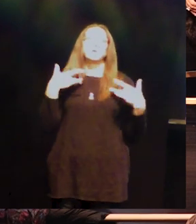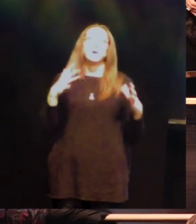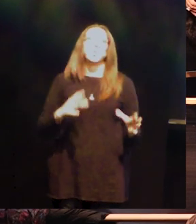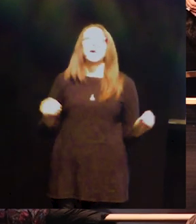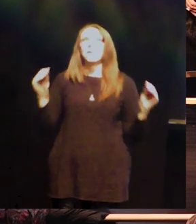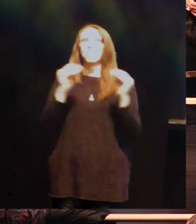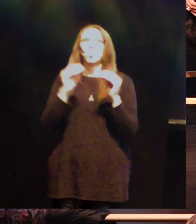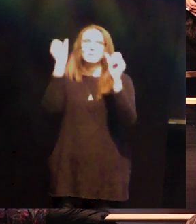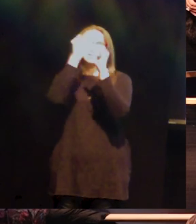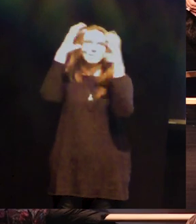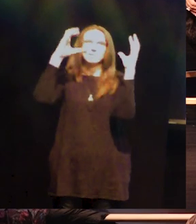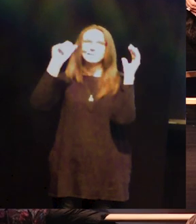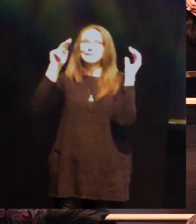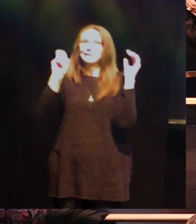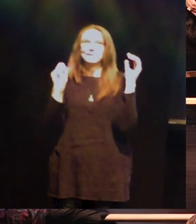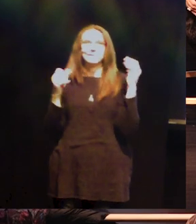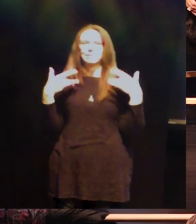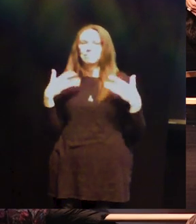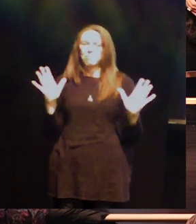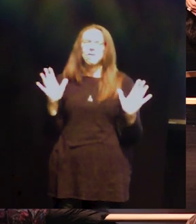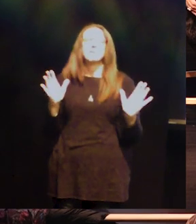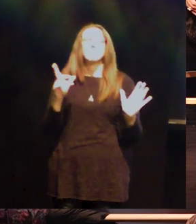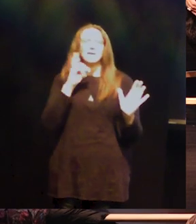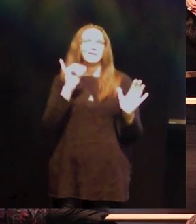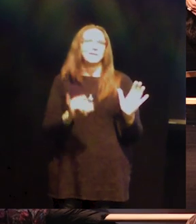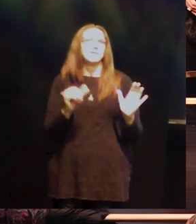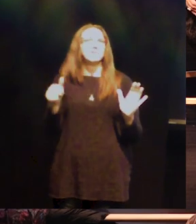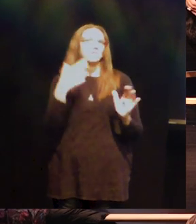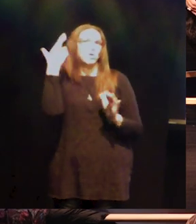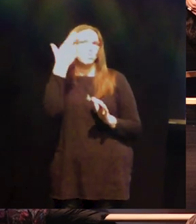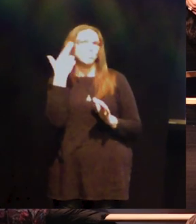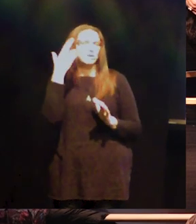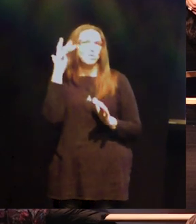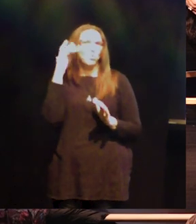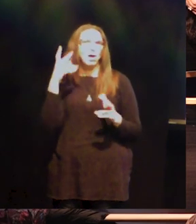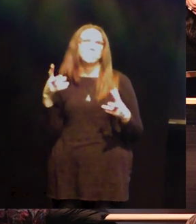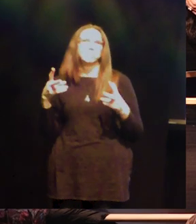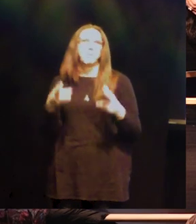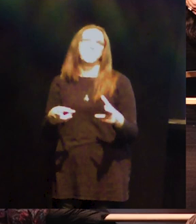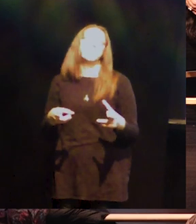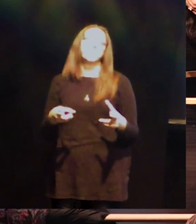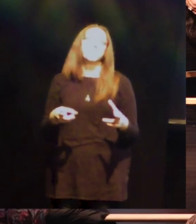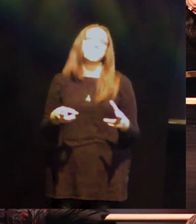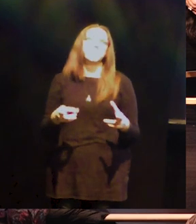scenes. And I think that was the editor you know, just